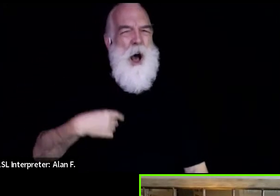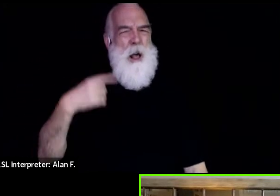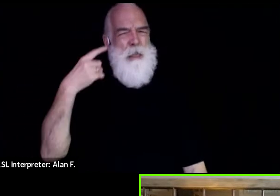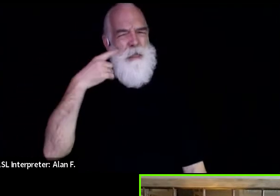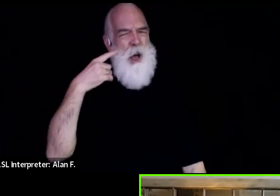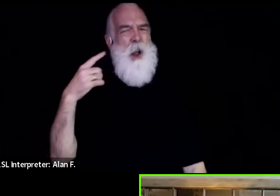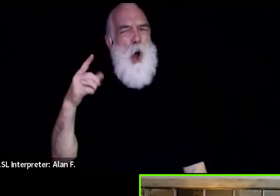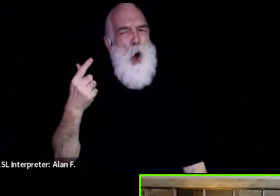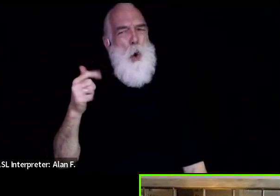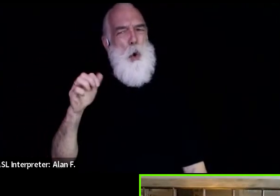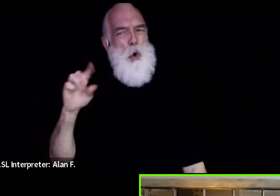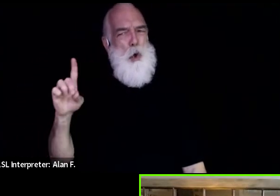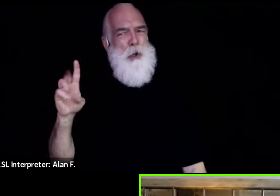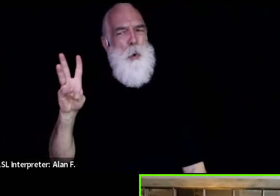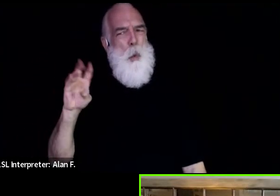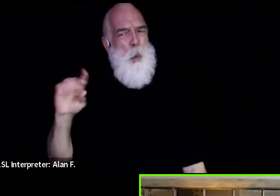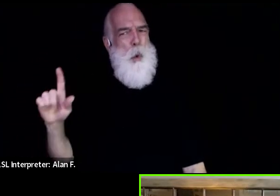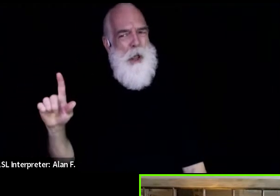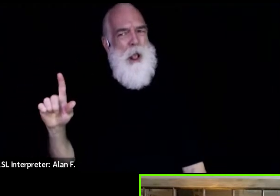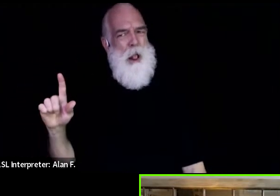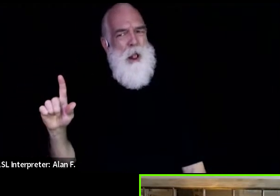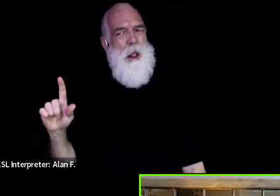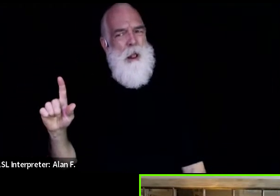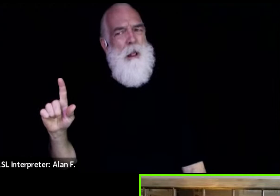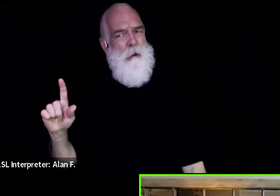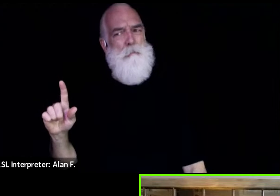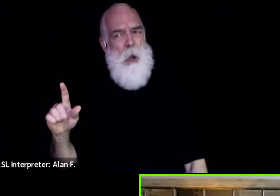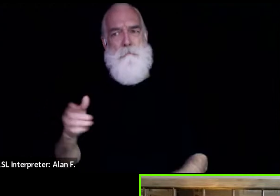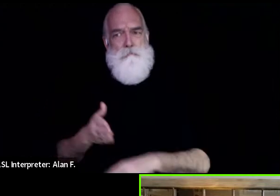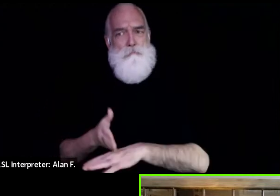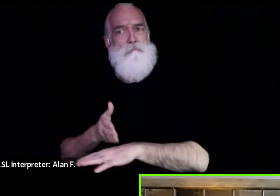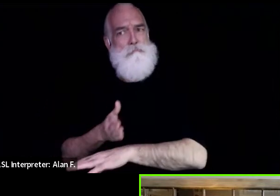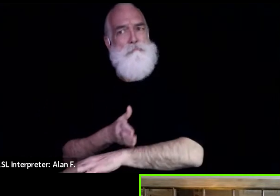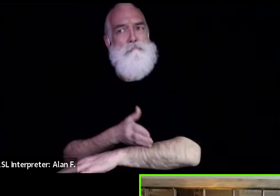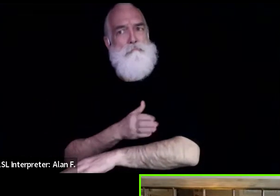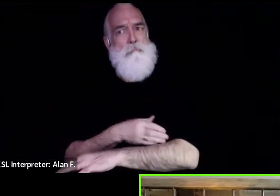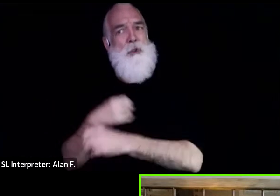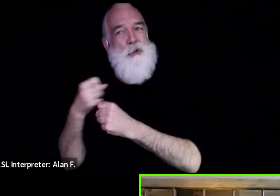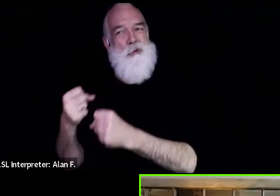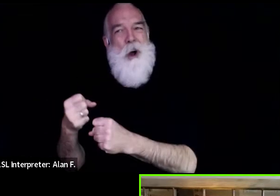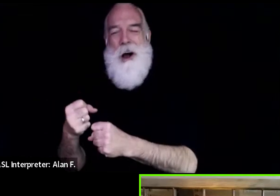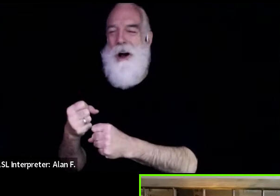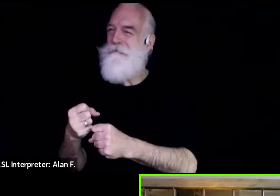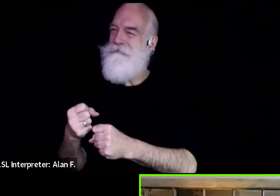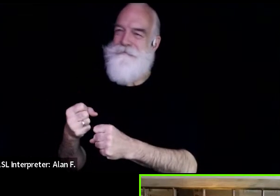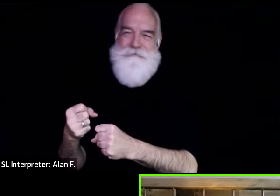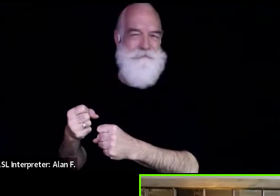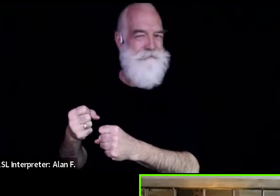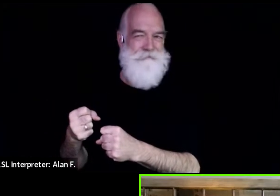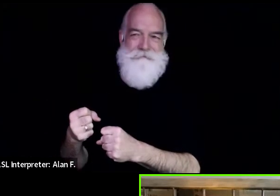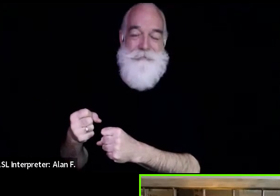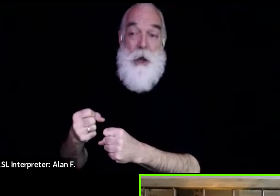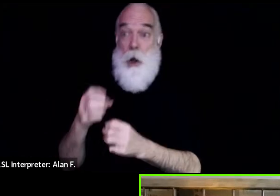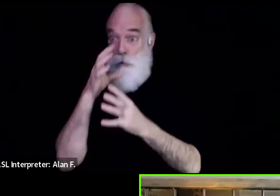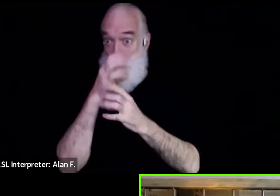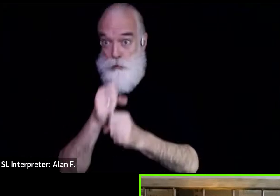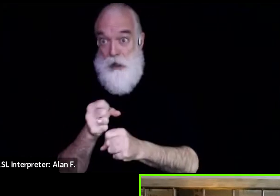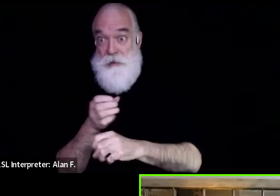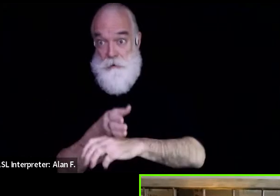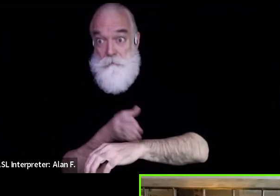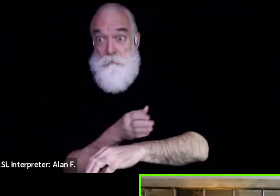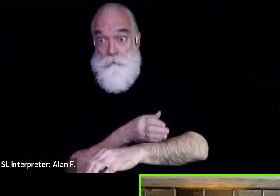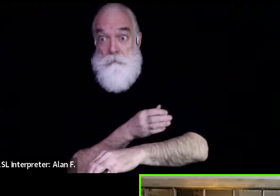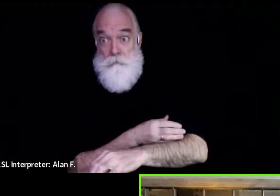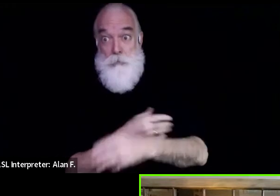stronger than it actually was, that the mutual trust was a lot stronger. And the